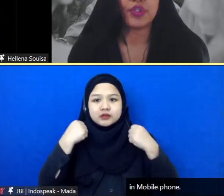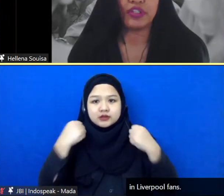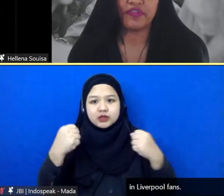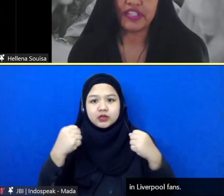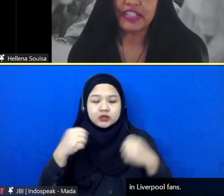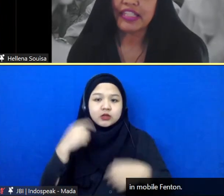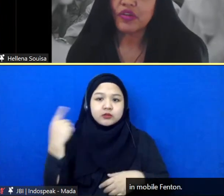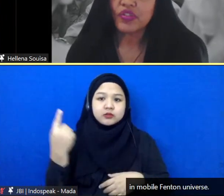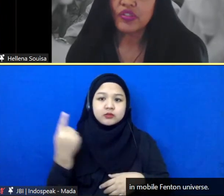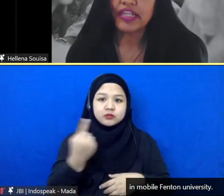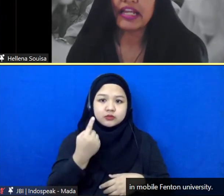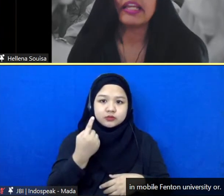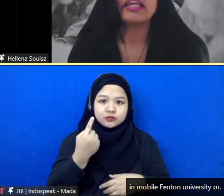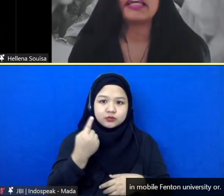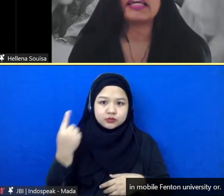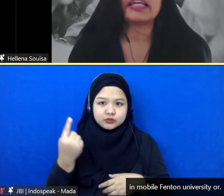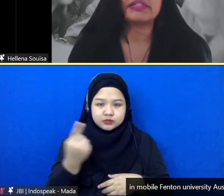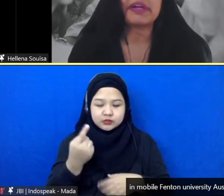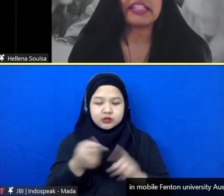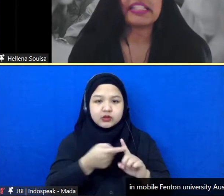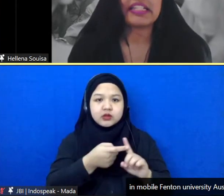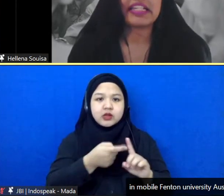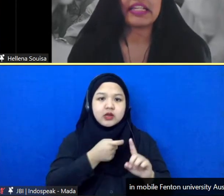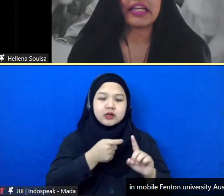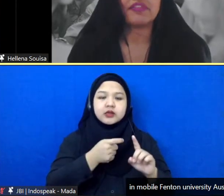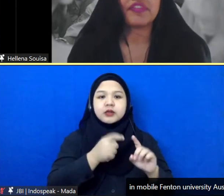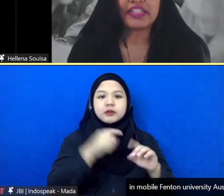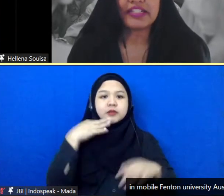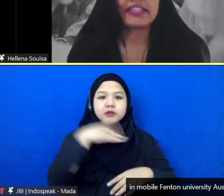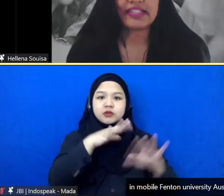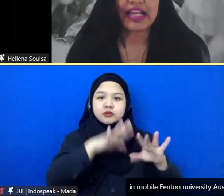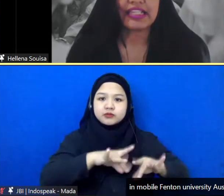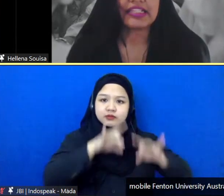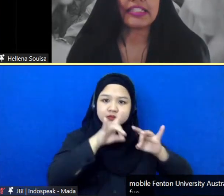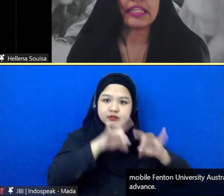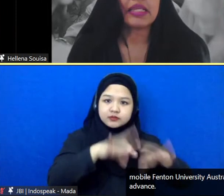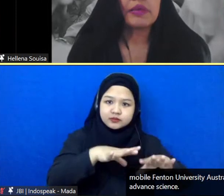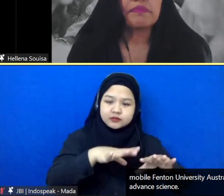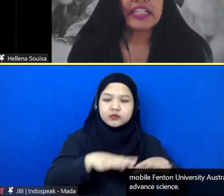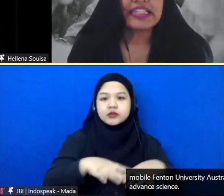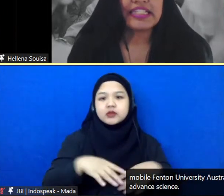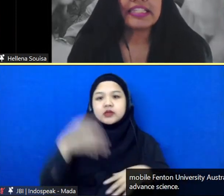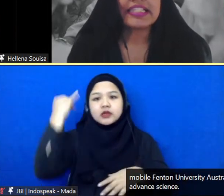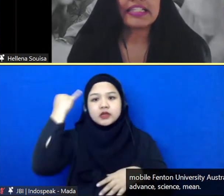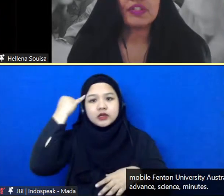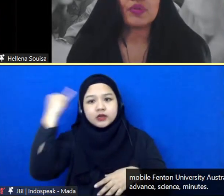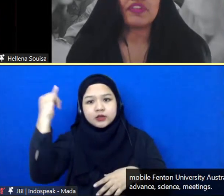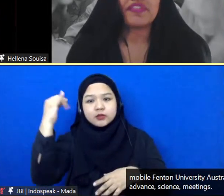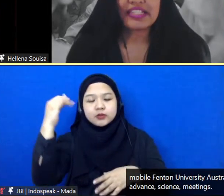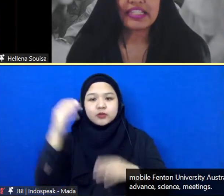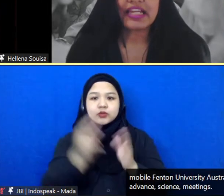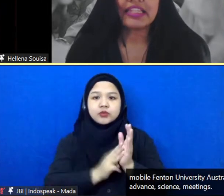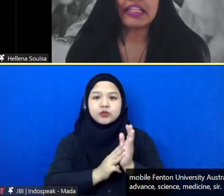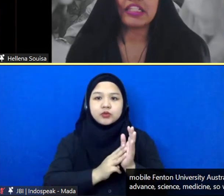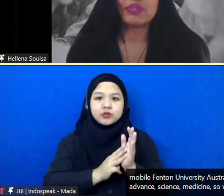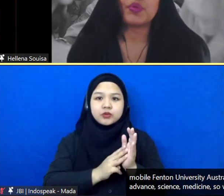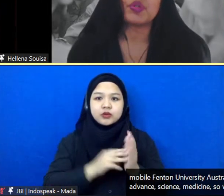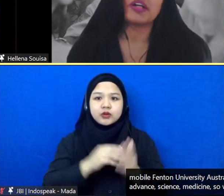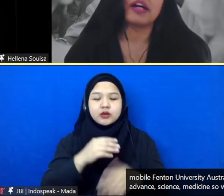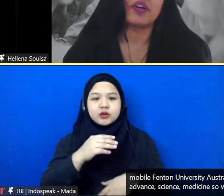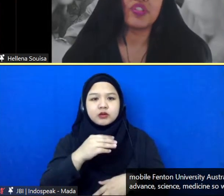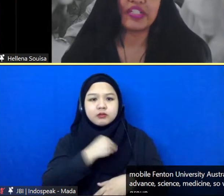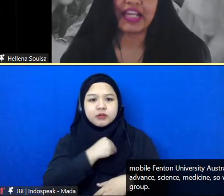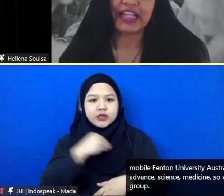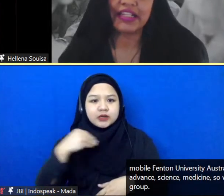Franzen University, Austria, and the master in advanced science Medizinische Universität